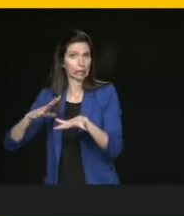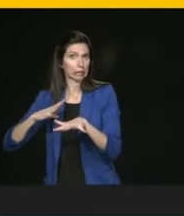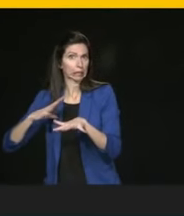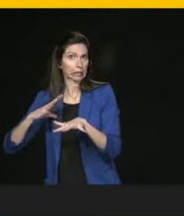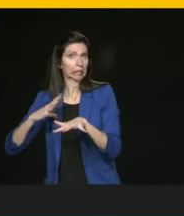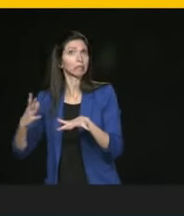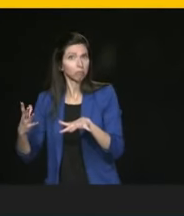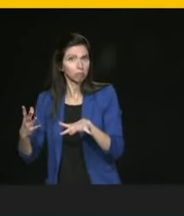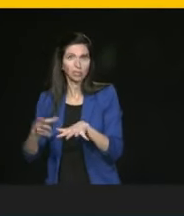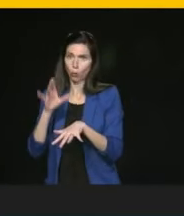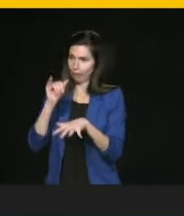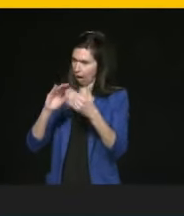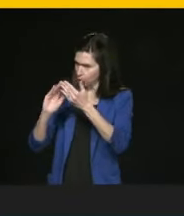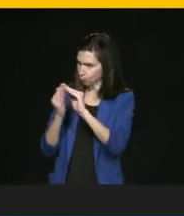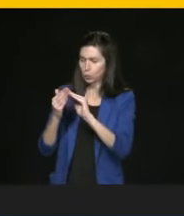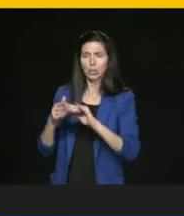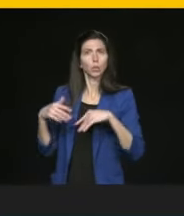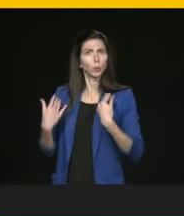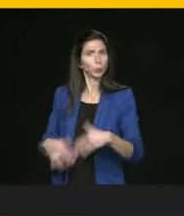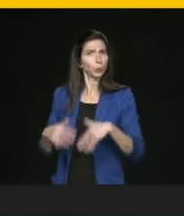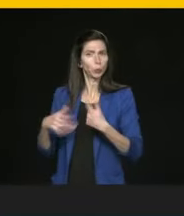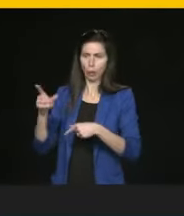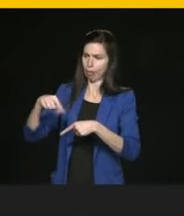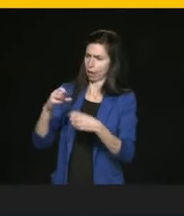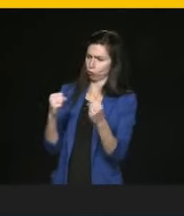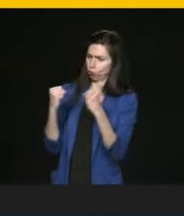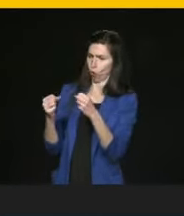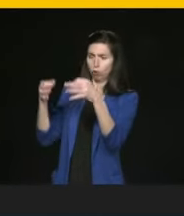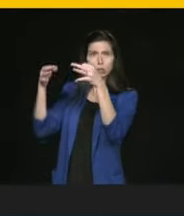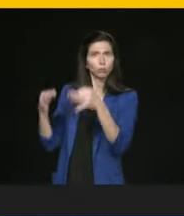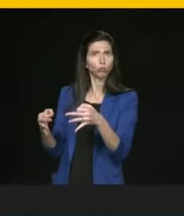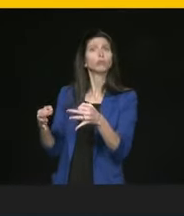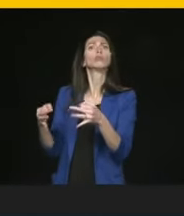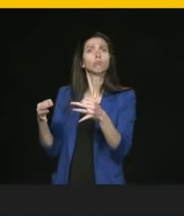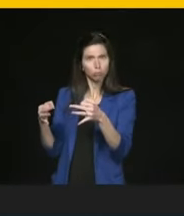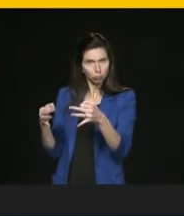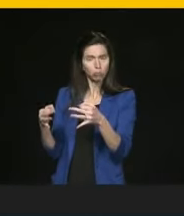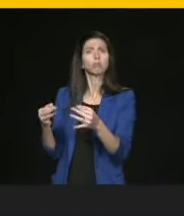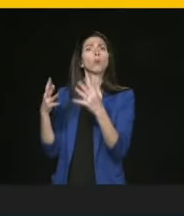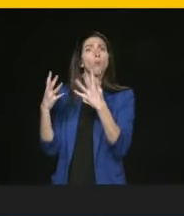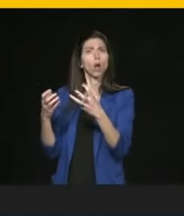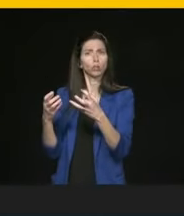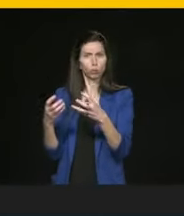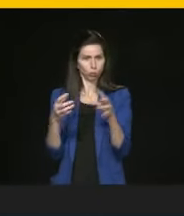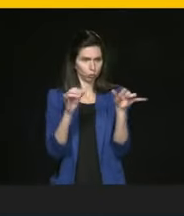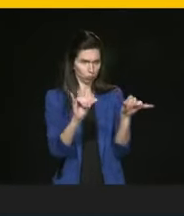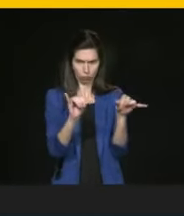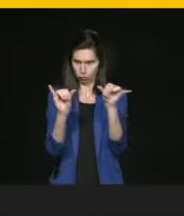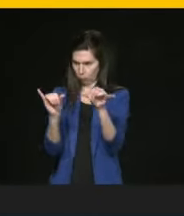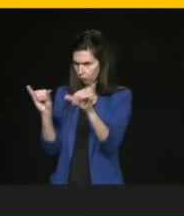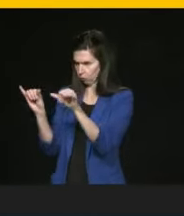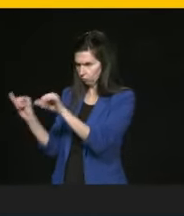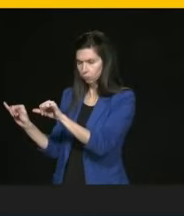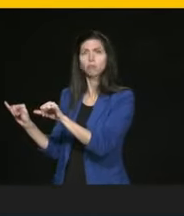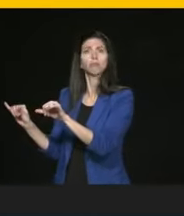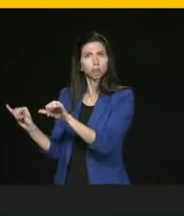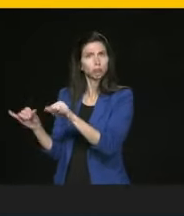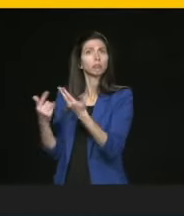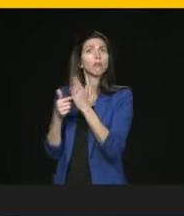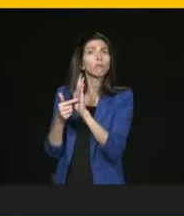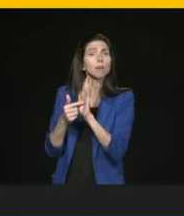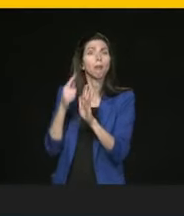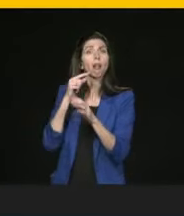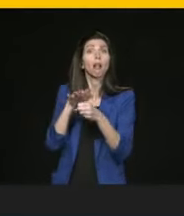made to isolate away from COVID-19 in traditional hunting grounds this spring to hunt goose